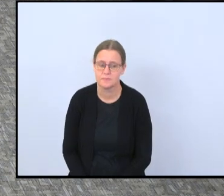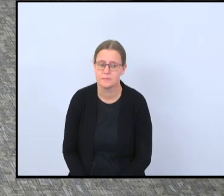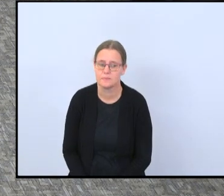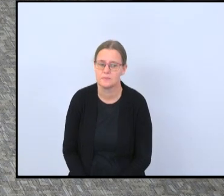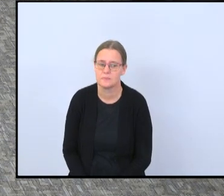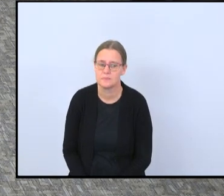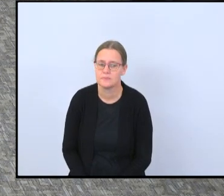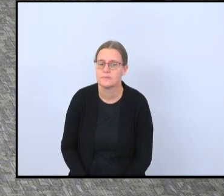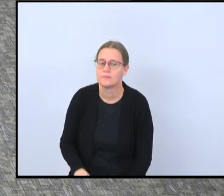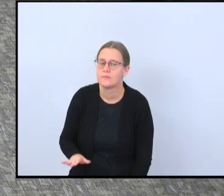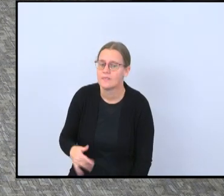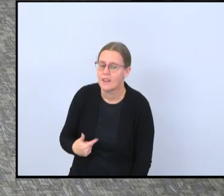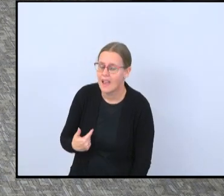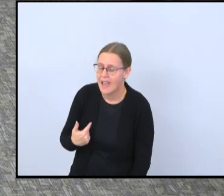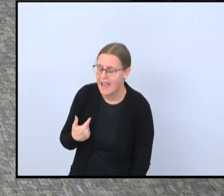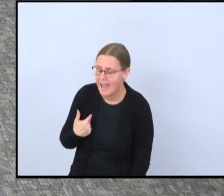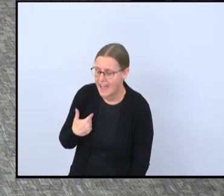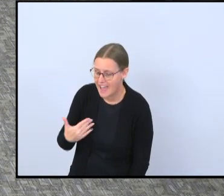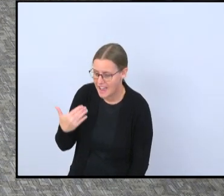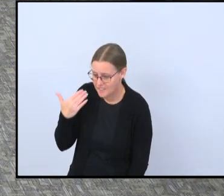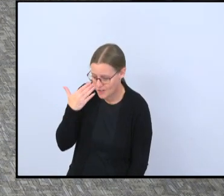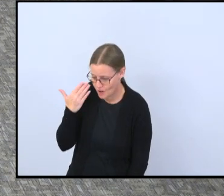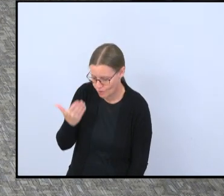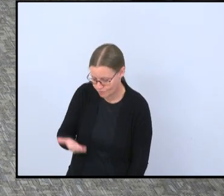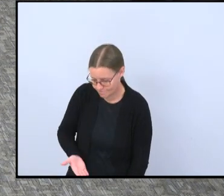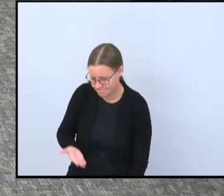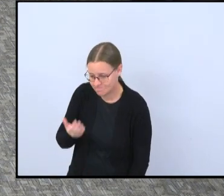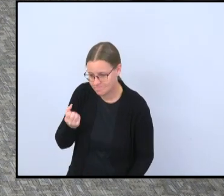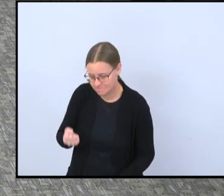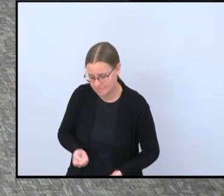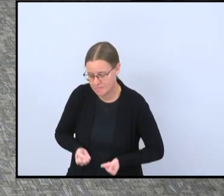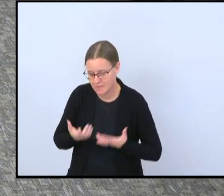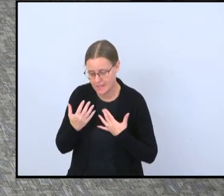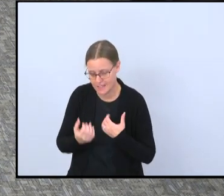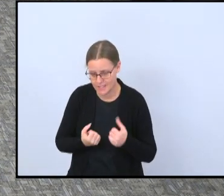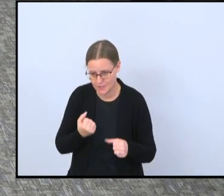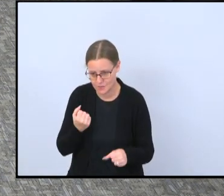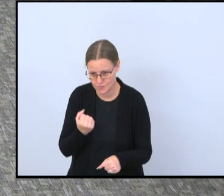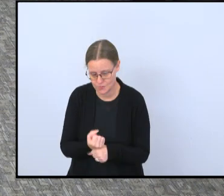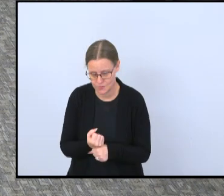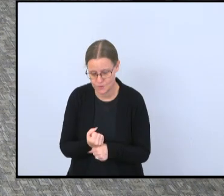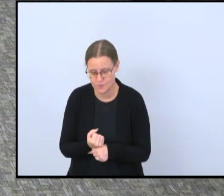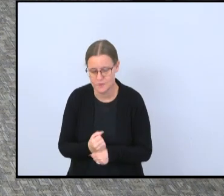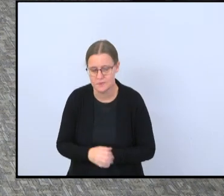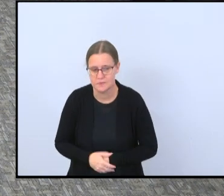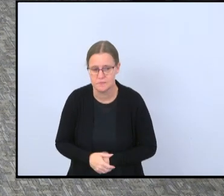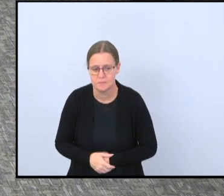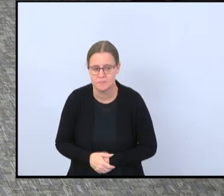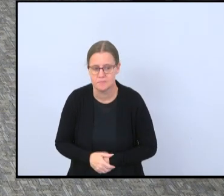I've known Trustee Grant for a number of years, and I